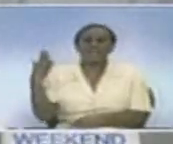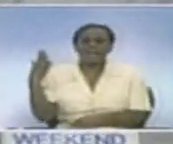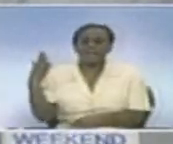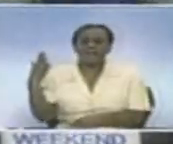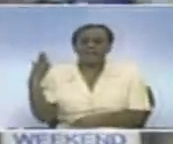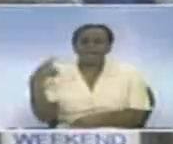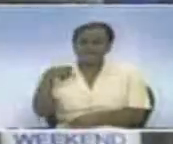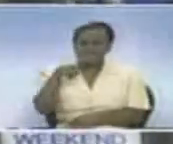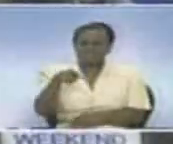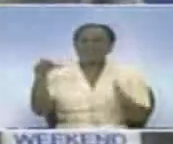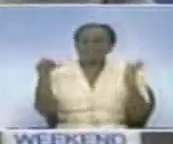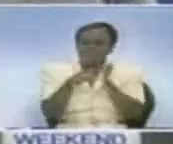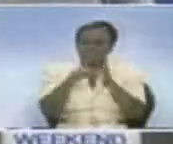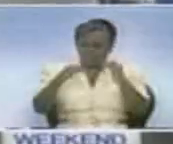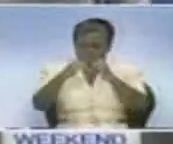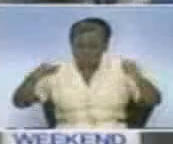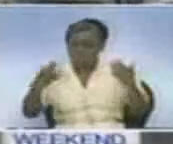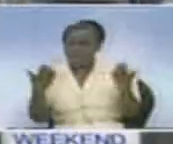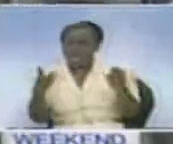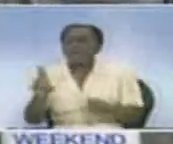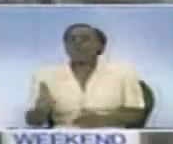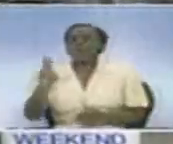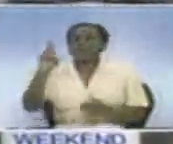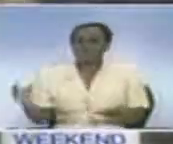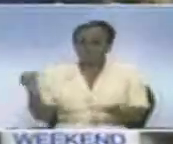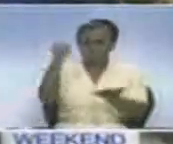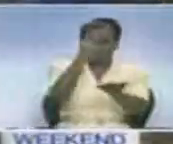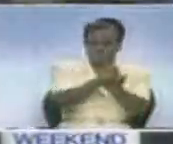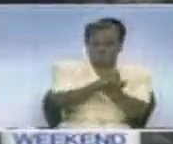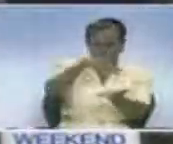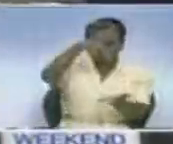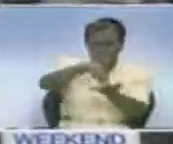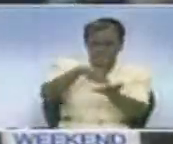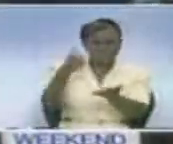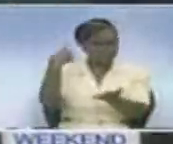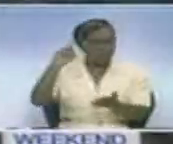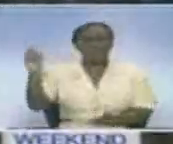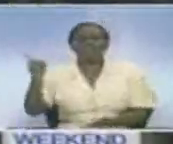The protagonist's point of departure being Uhuru's elevation to KANU's presidential candidate.